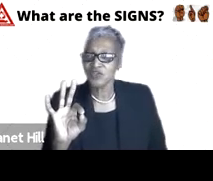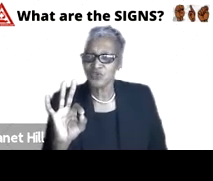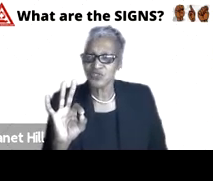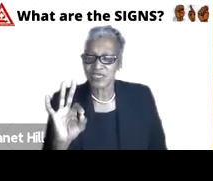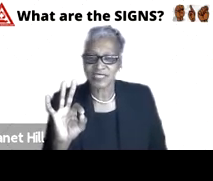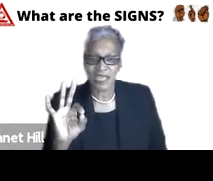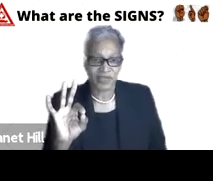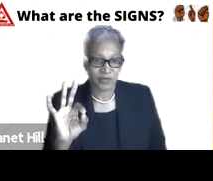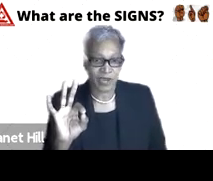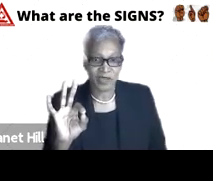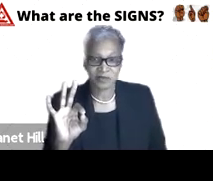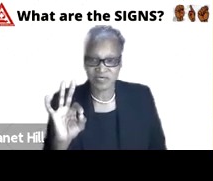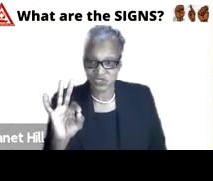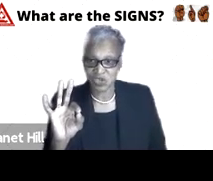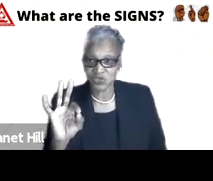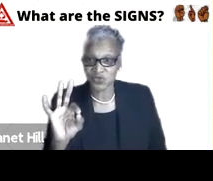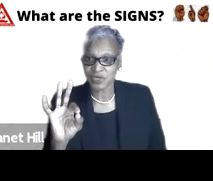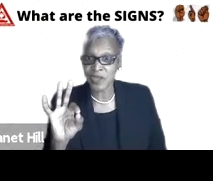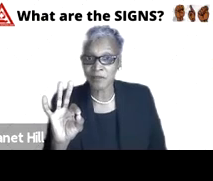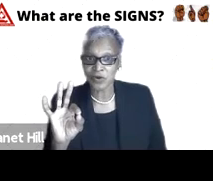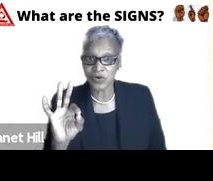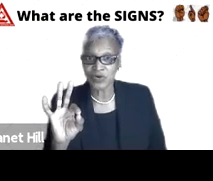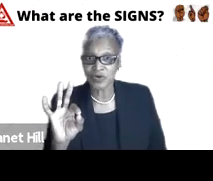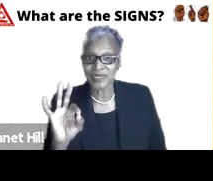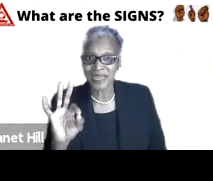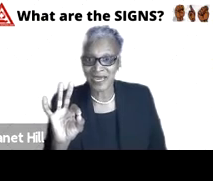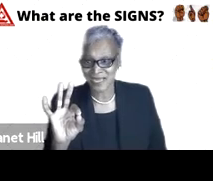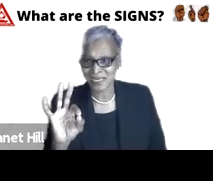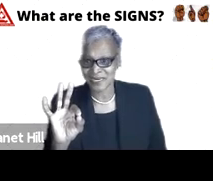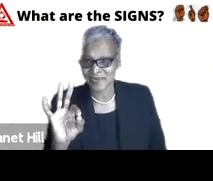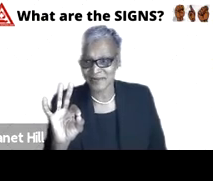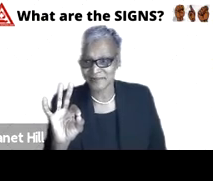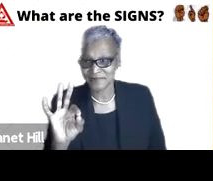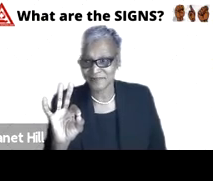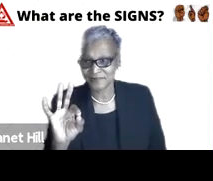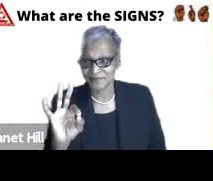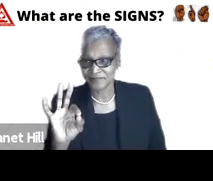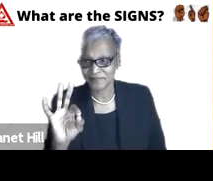If you also see down at the bottom, this is also the number 9.